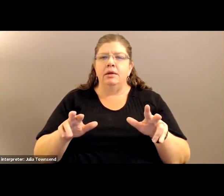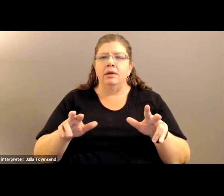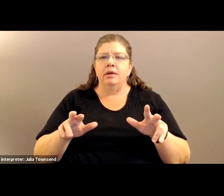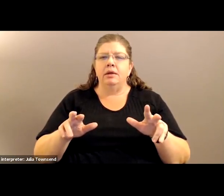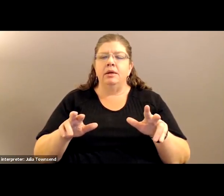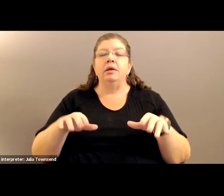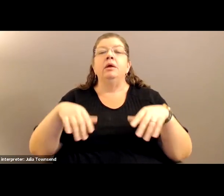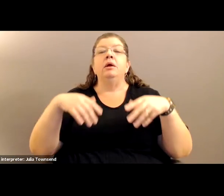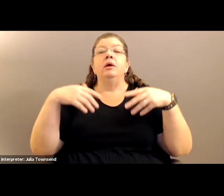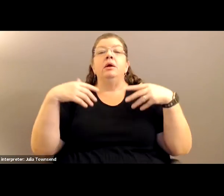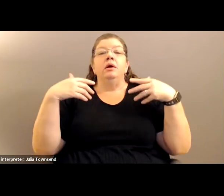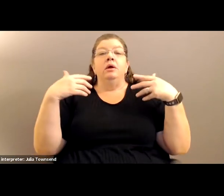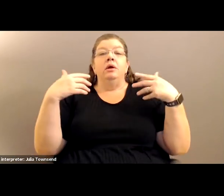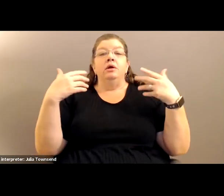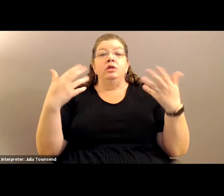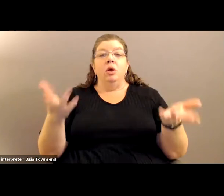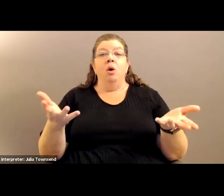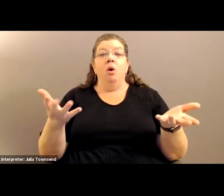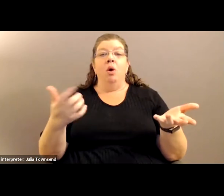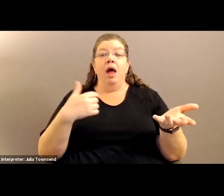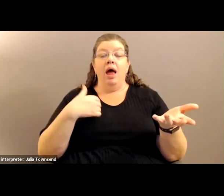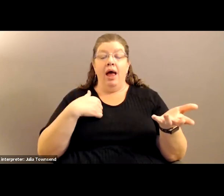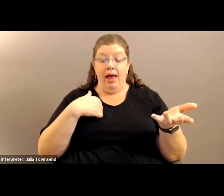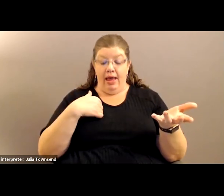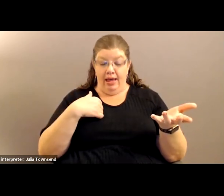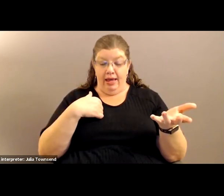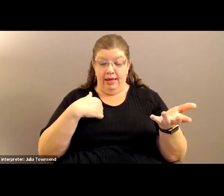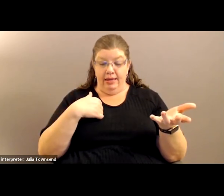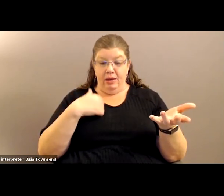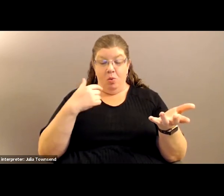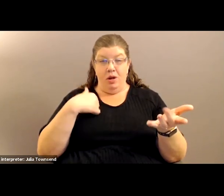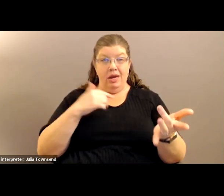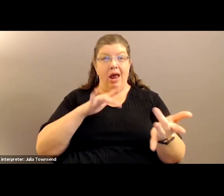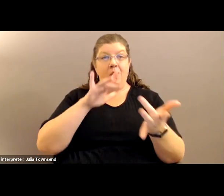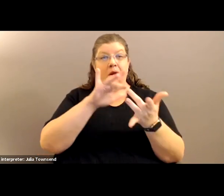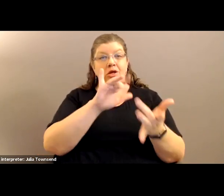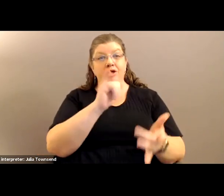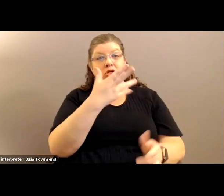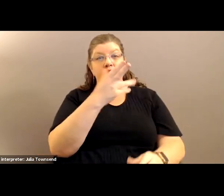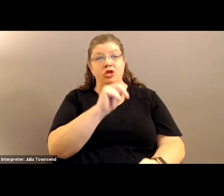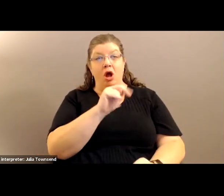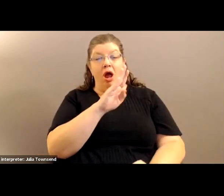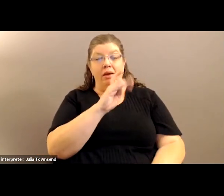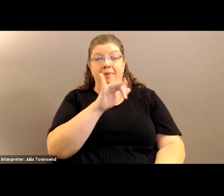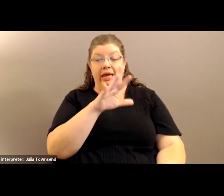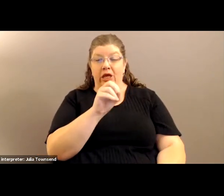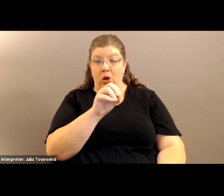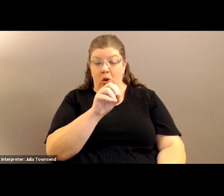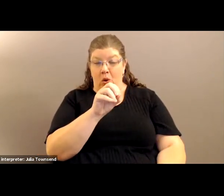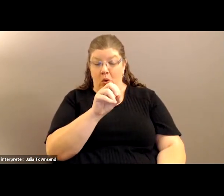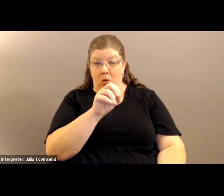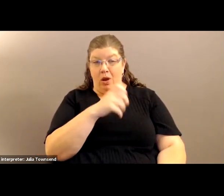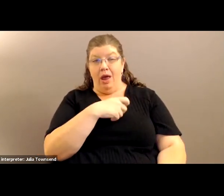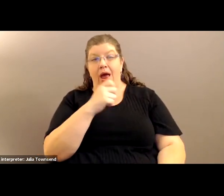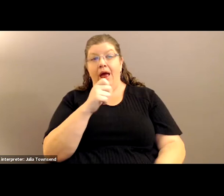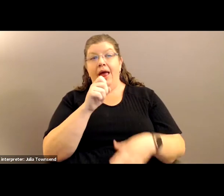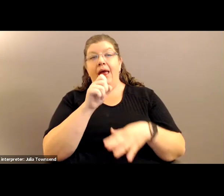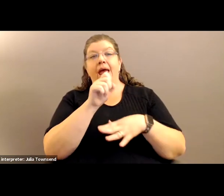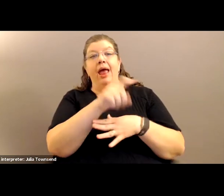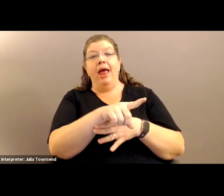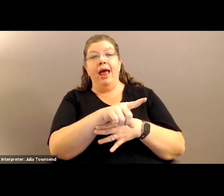so i when i reached out to john beckio i asked